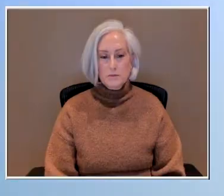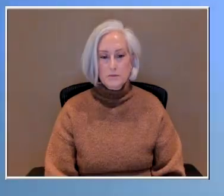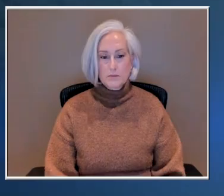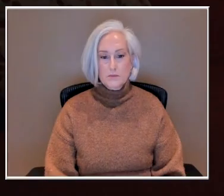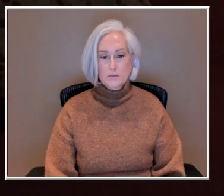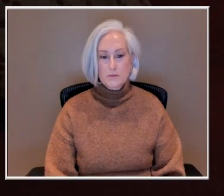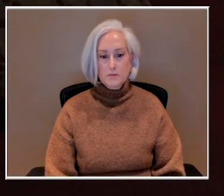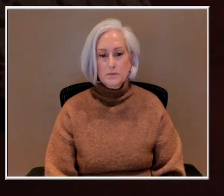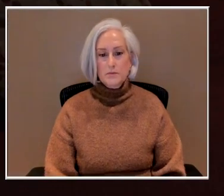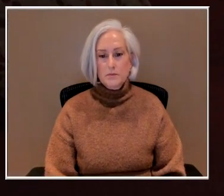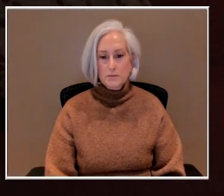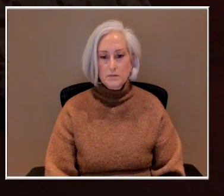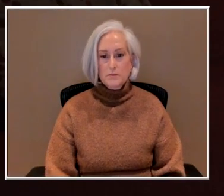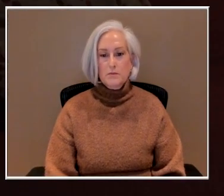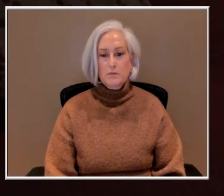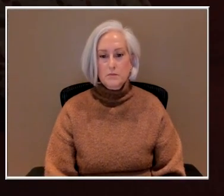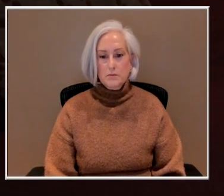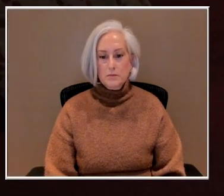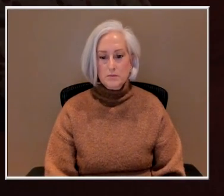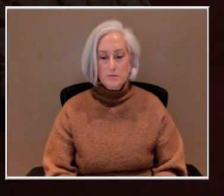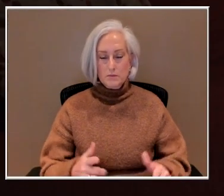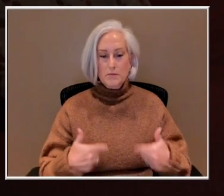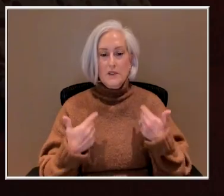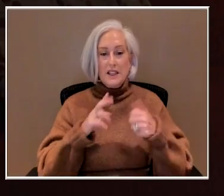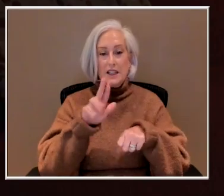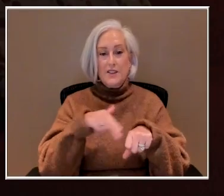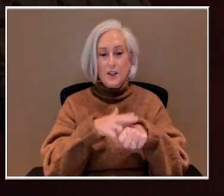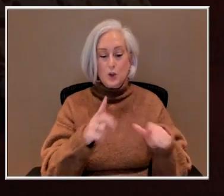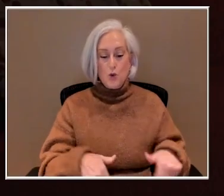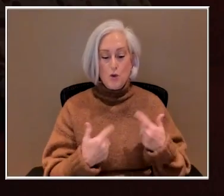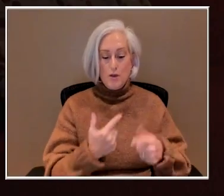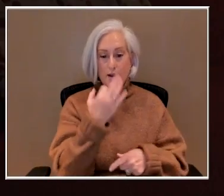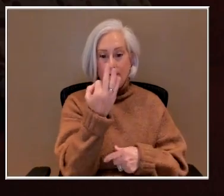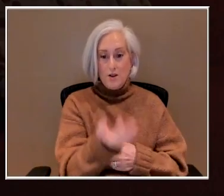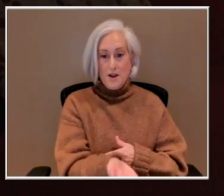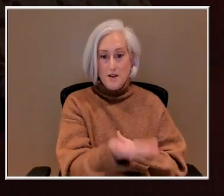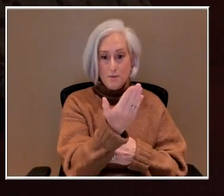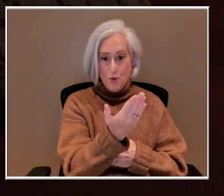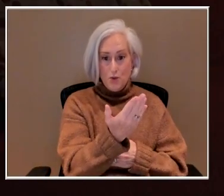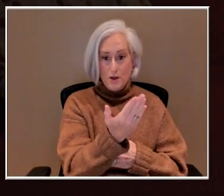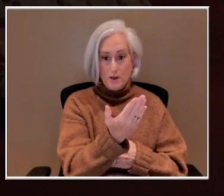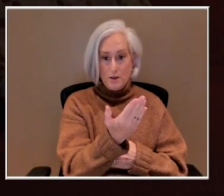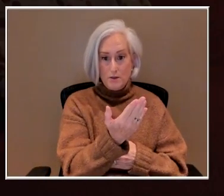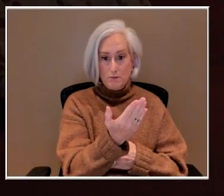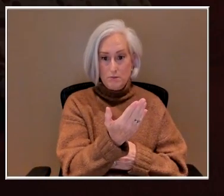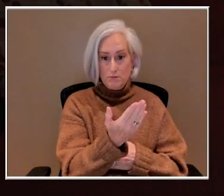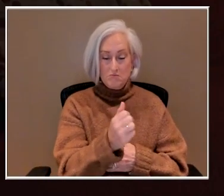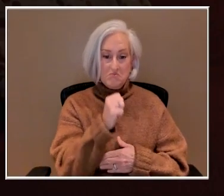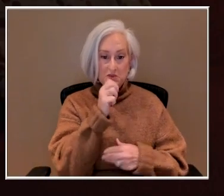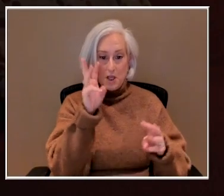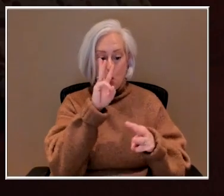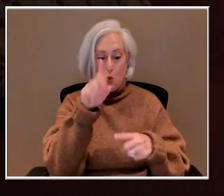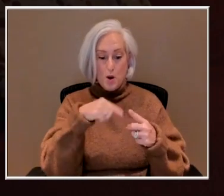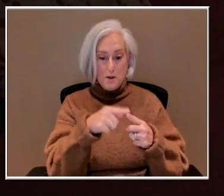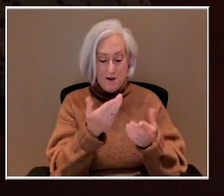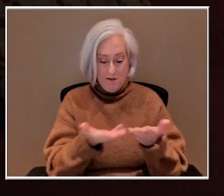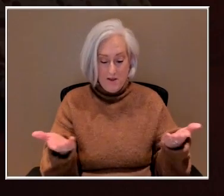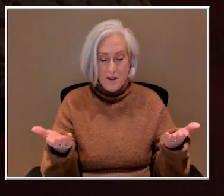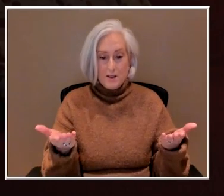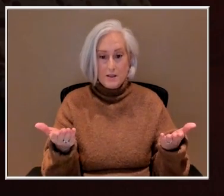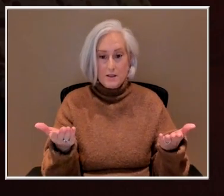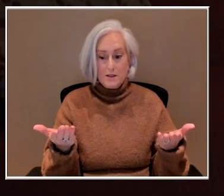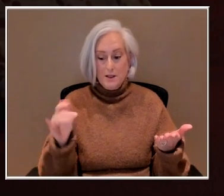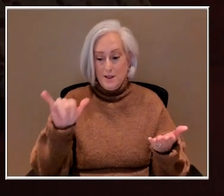I went from living a normal life that Friday morning and not being worried really that much to that night finding out I